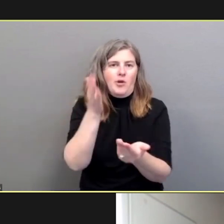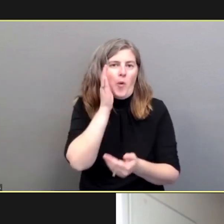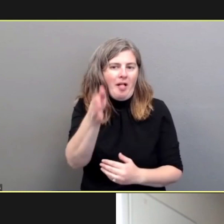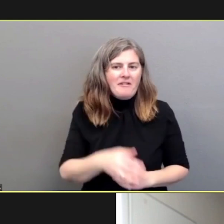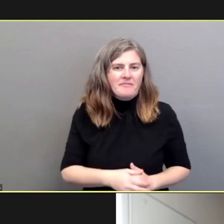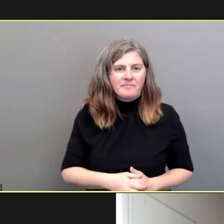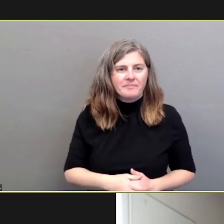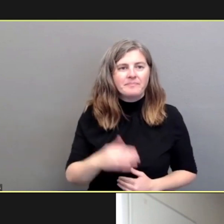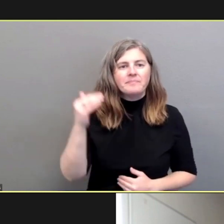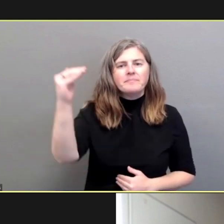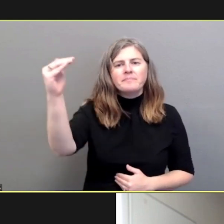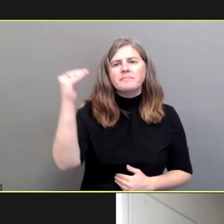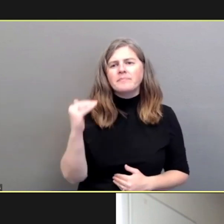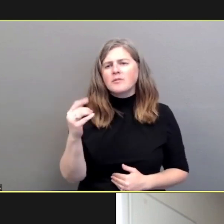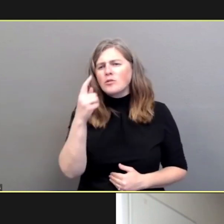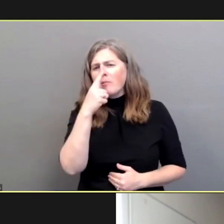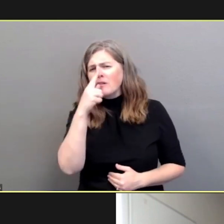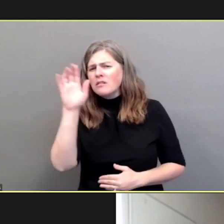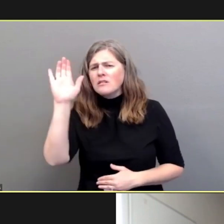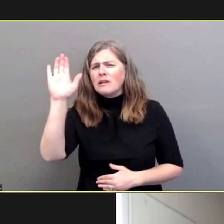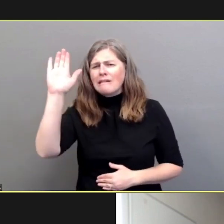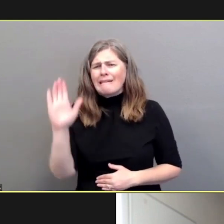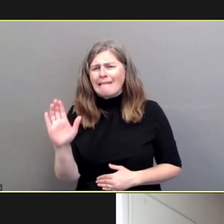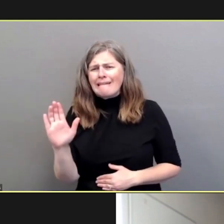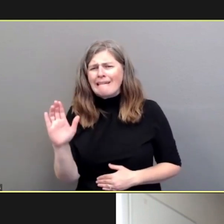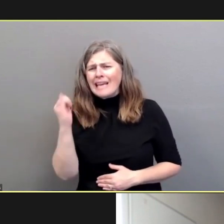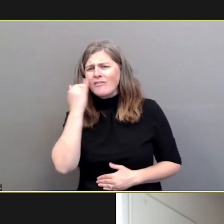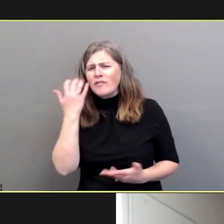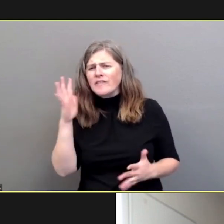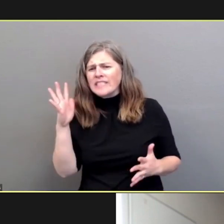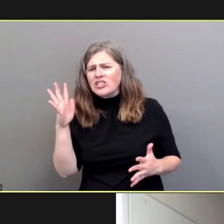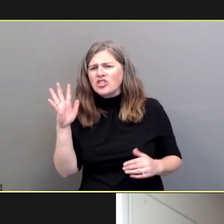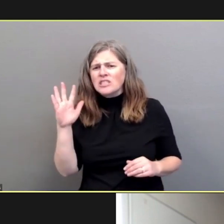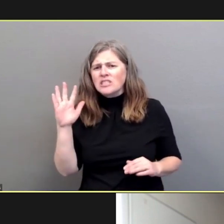Okay, would folks mind just putting their hands down and then,